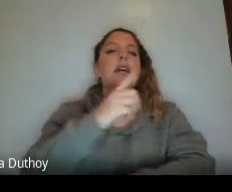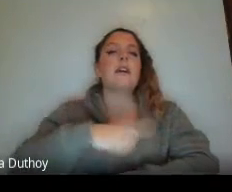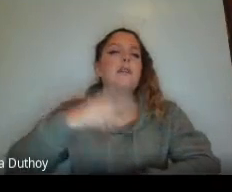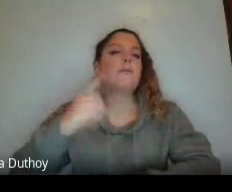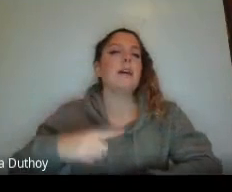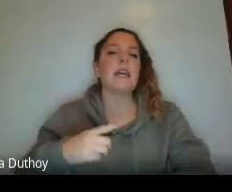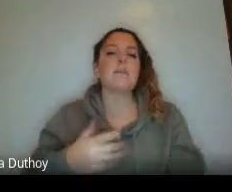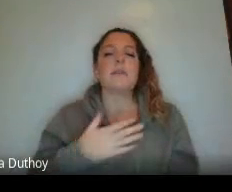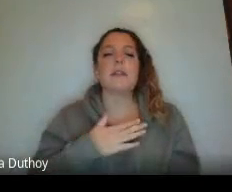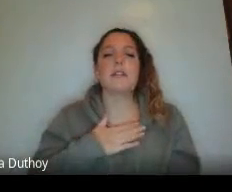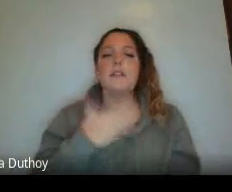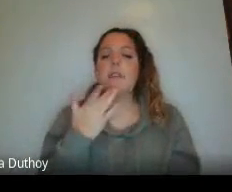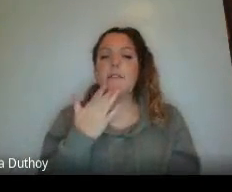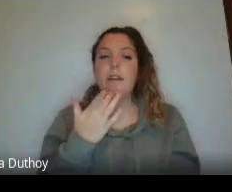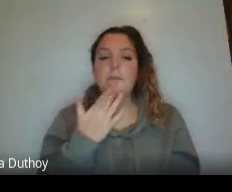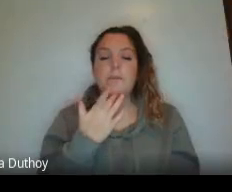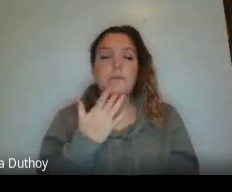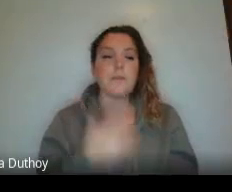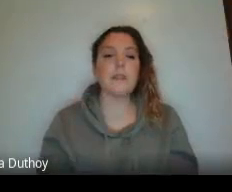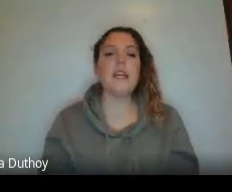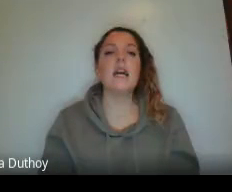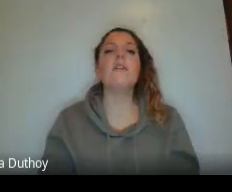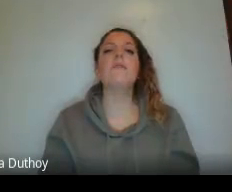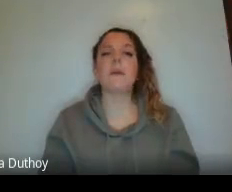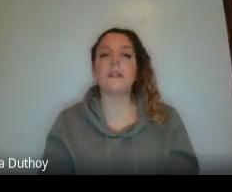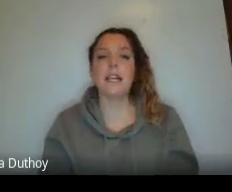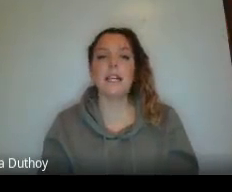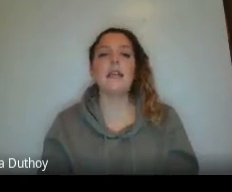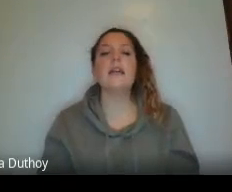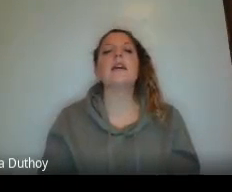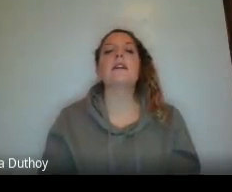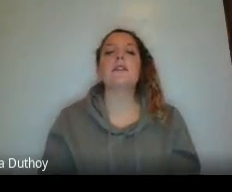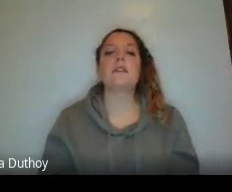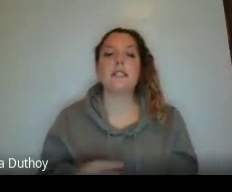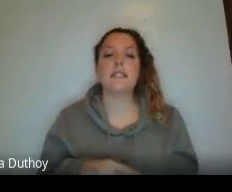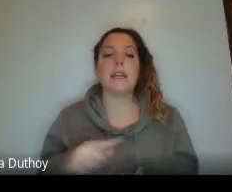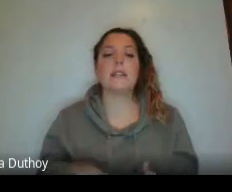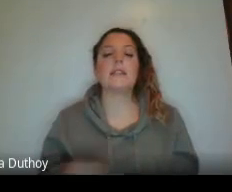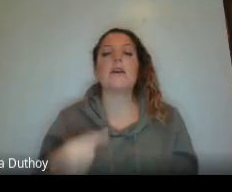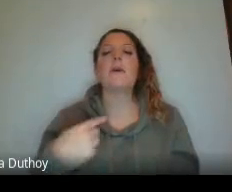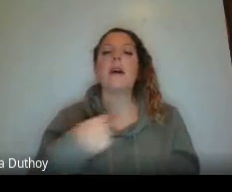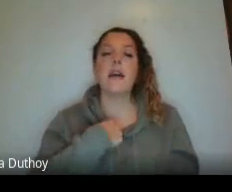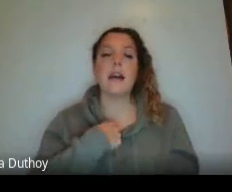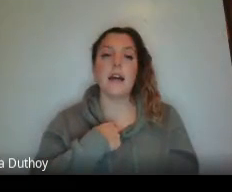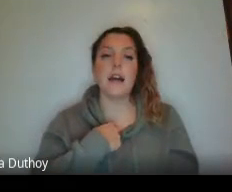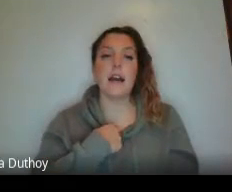say, what animal is your favorite? Or like, you're listing.